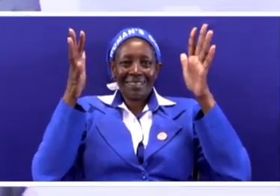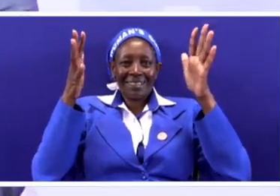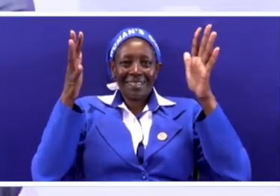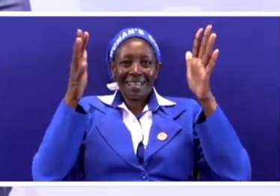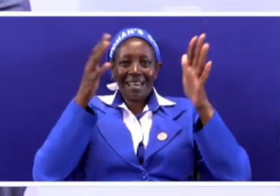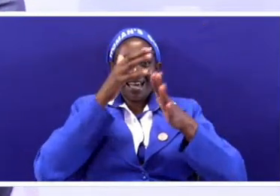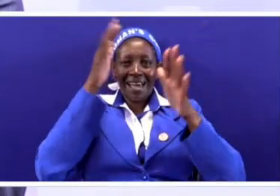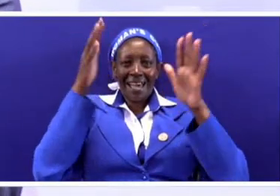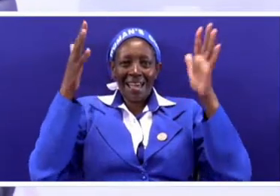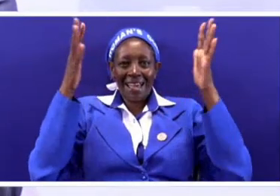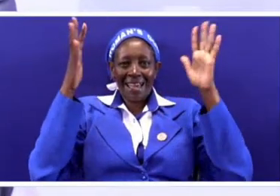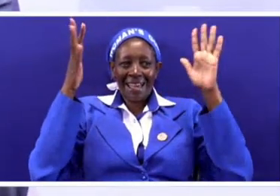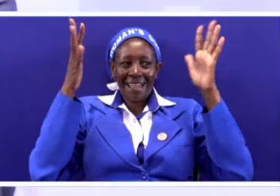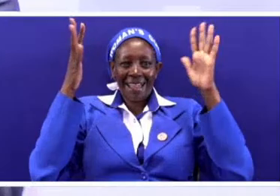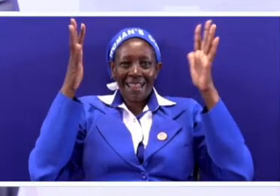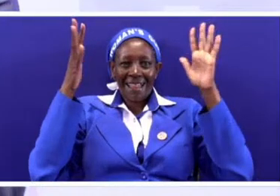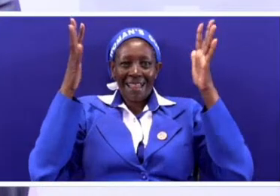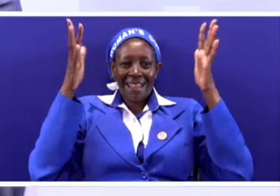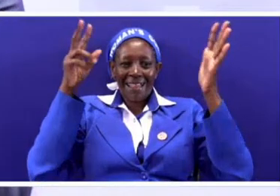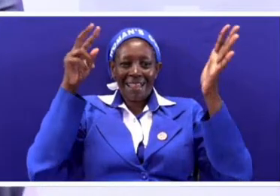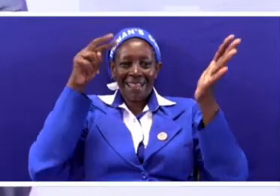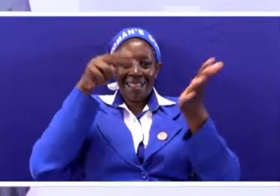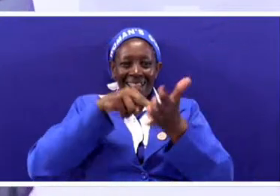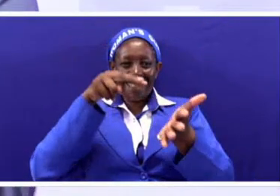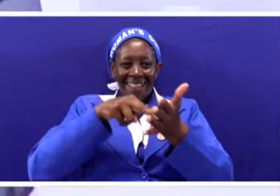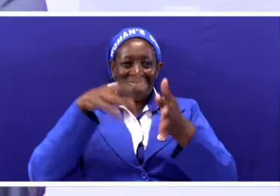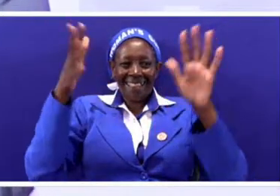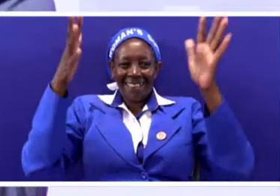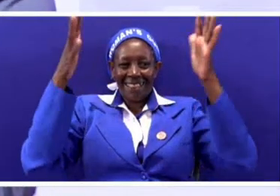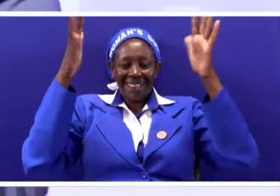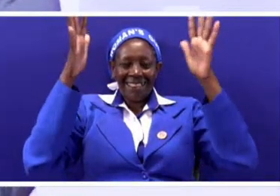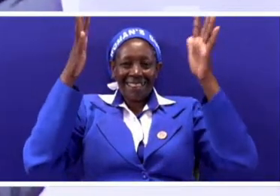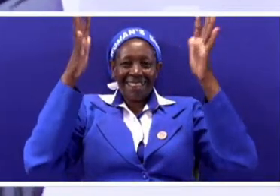A standing ovation clap goes a little more.